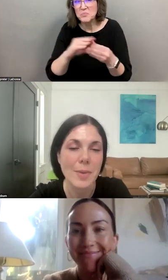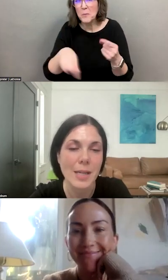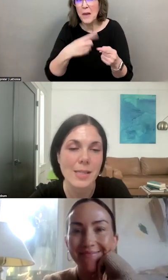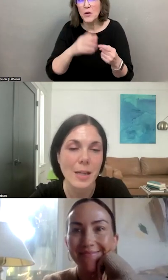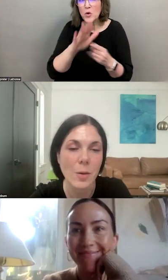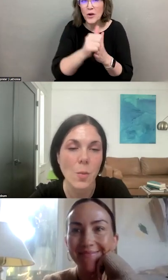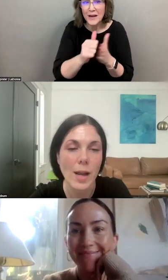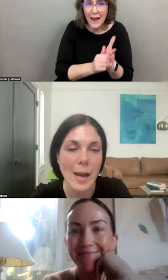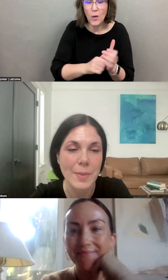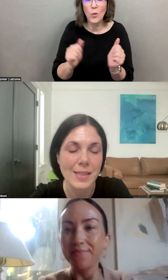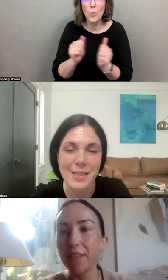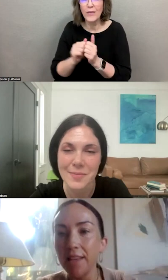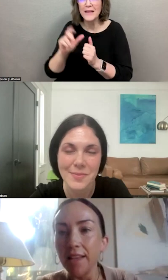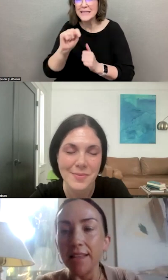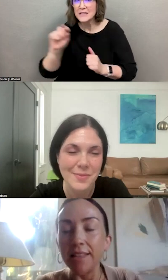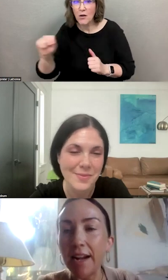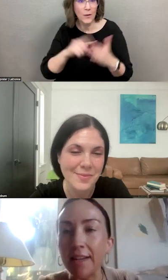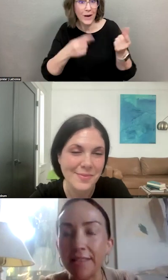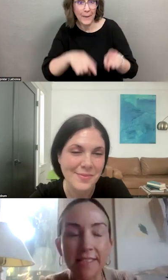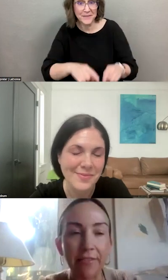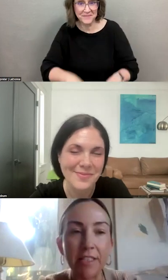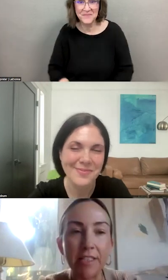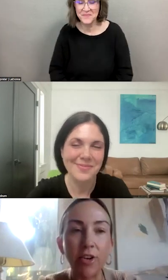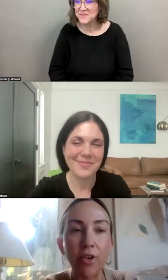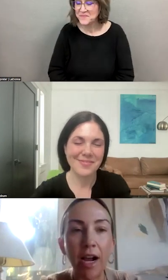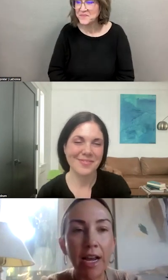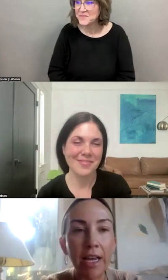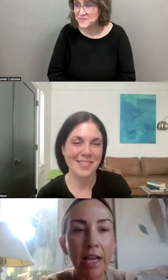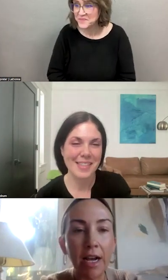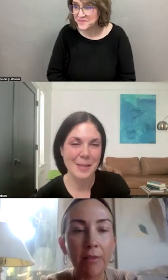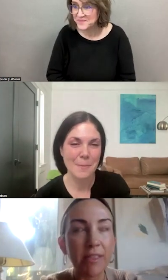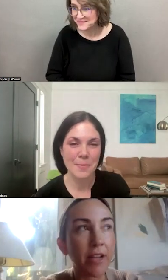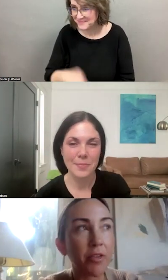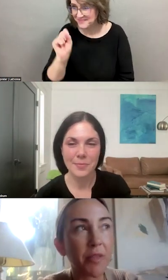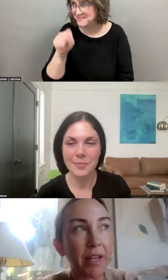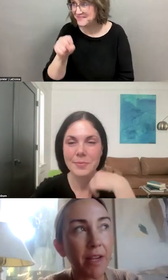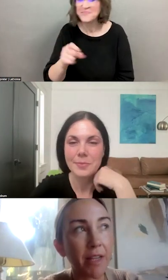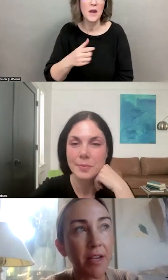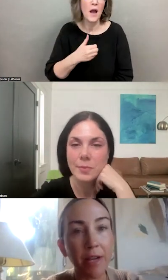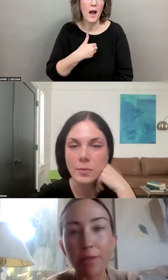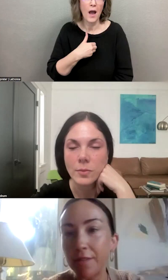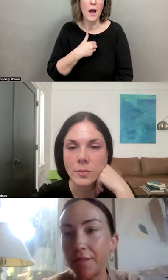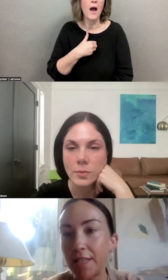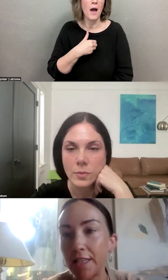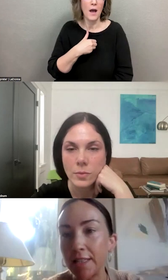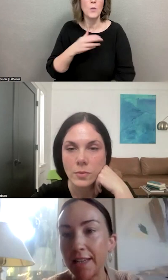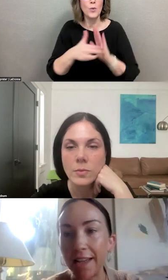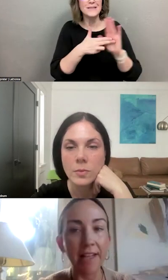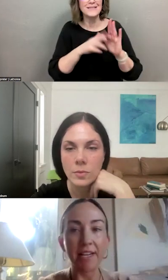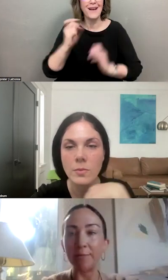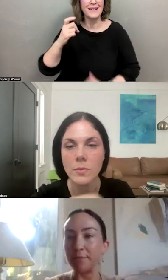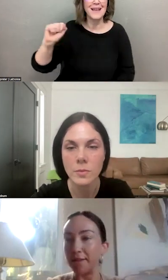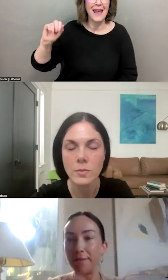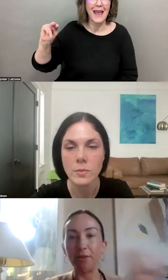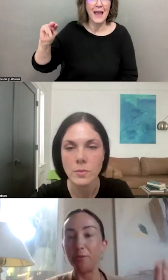the impetus and what happened? Yeah, thanks, Stephanie. So I was diagnosed with anorexia when I was 15. And at